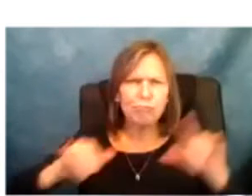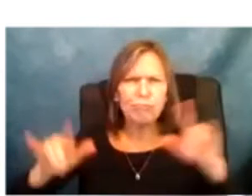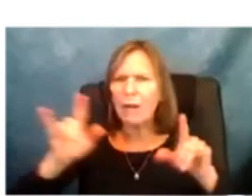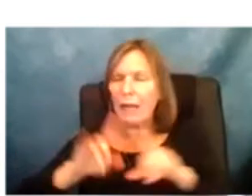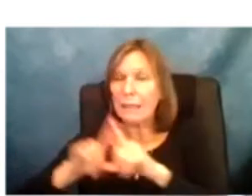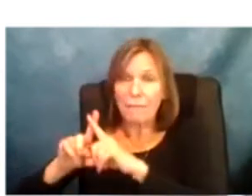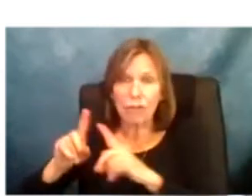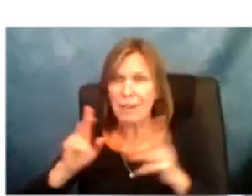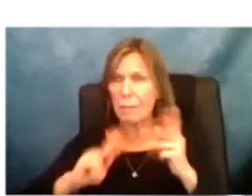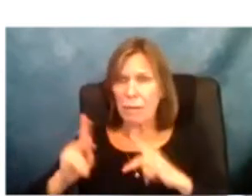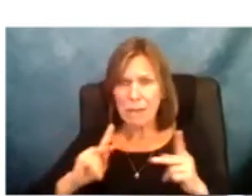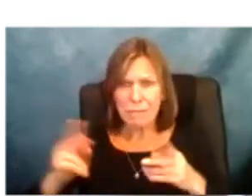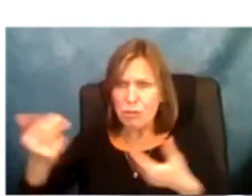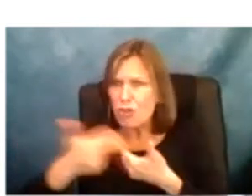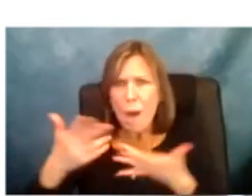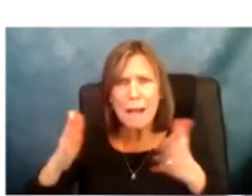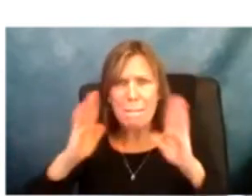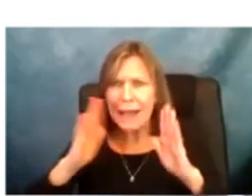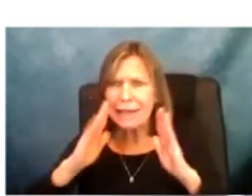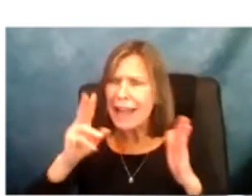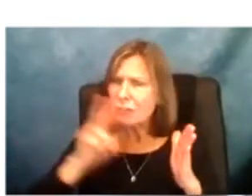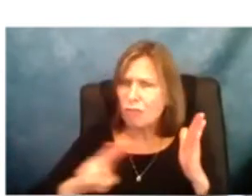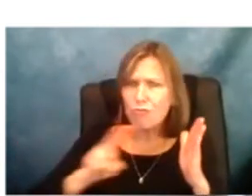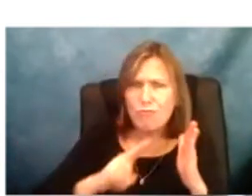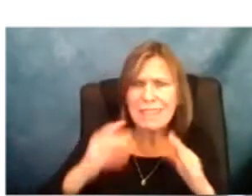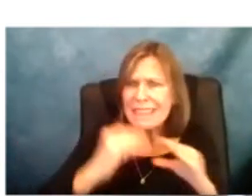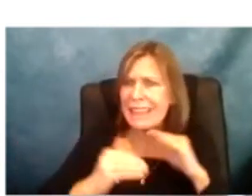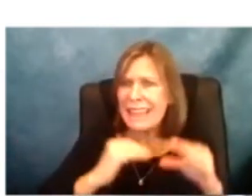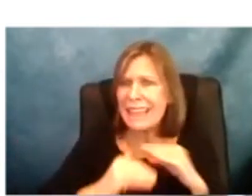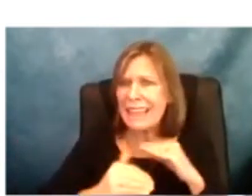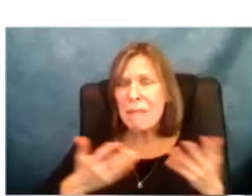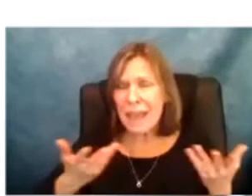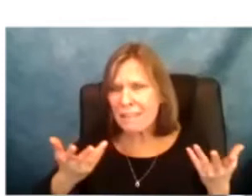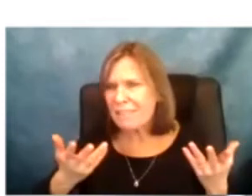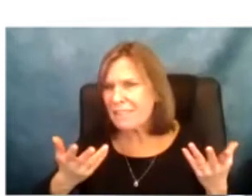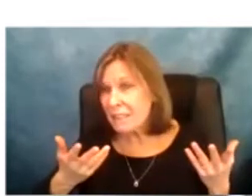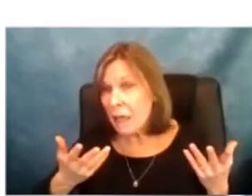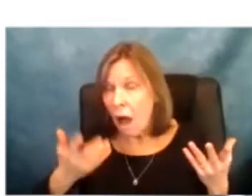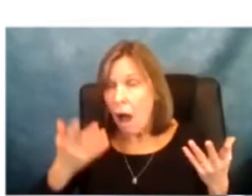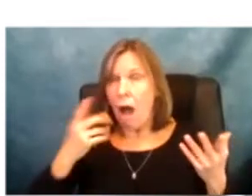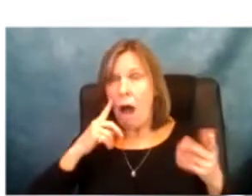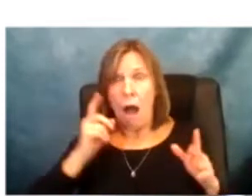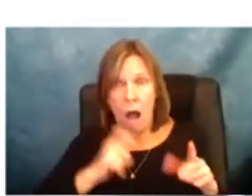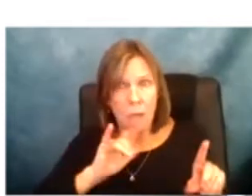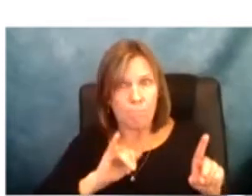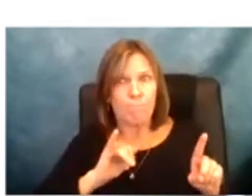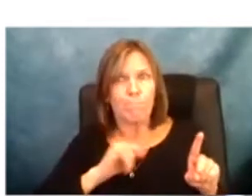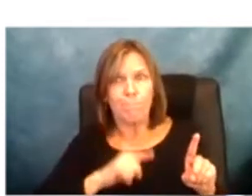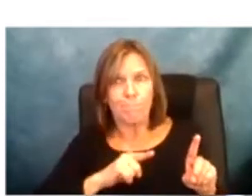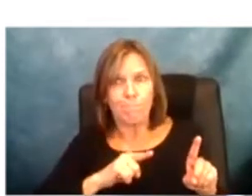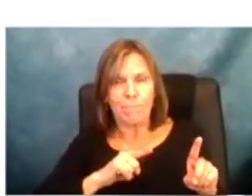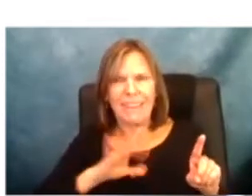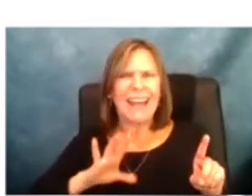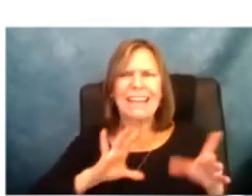just join and pay attention and read some emails when they come across your inbox. And if something catches your eye, connect with